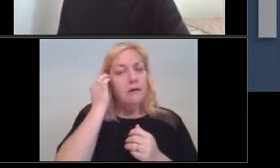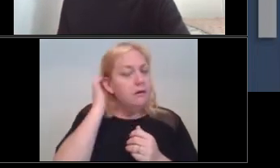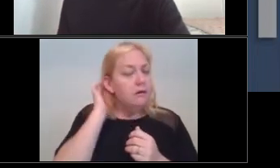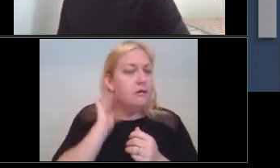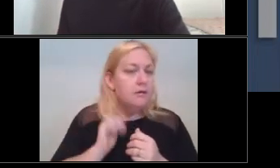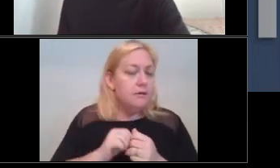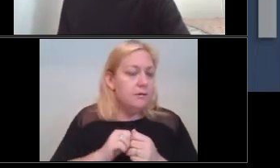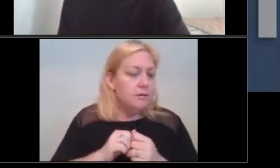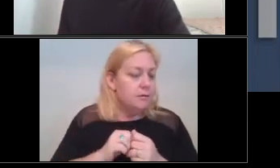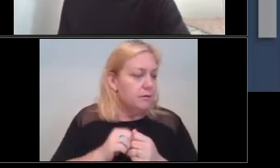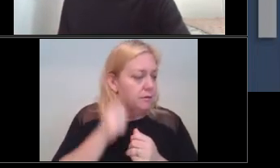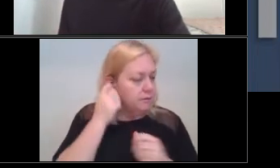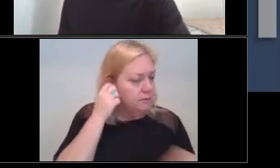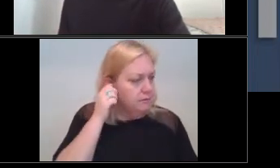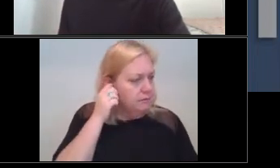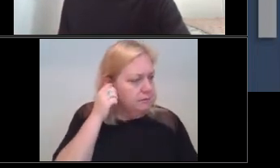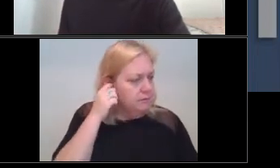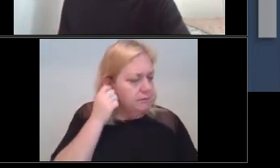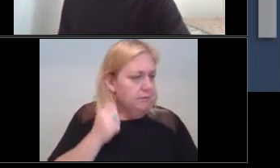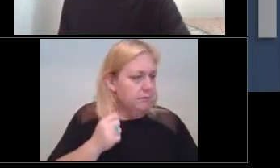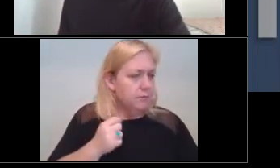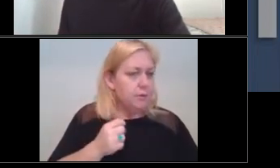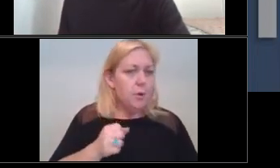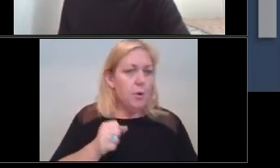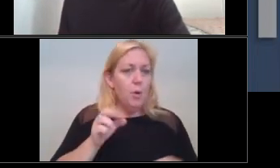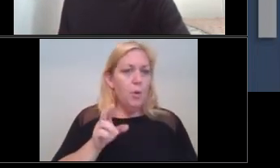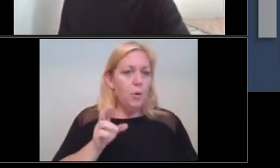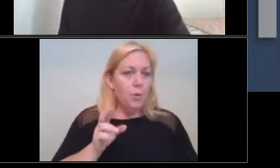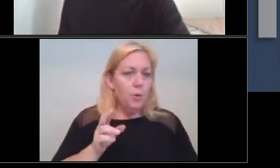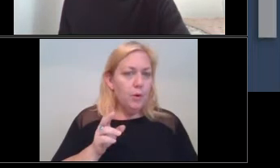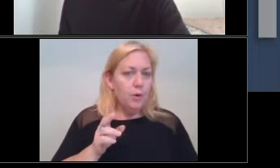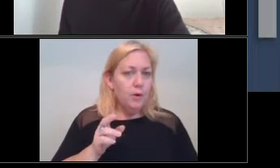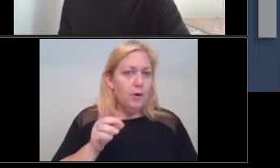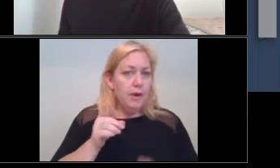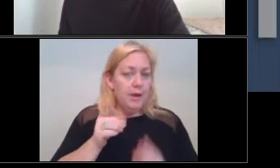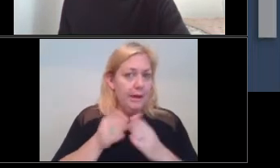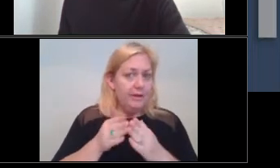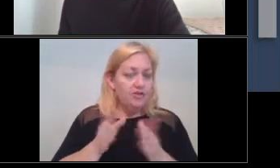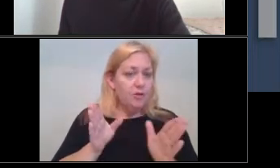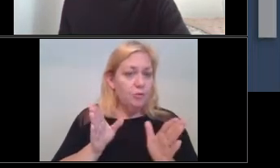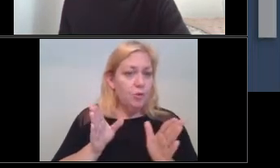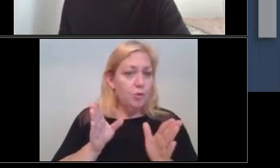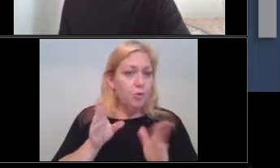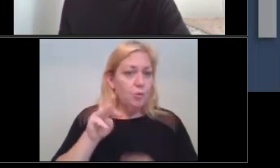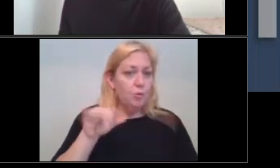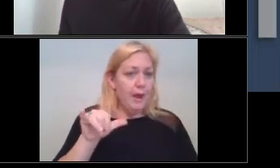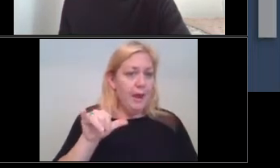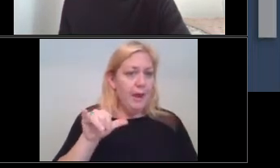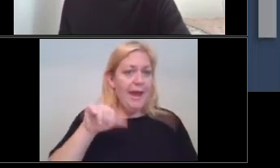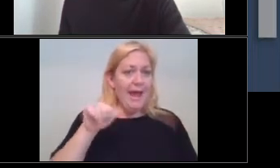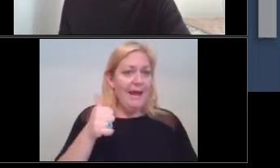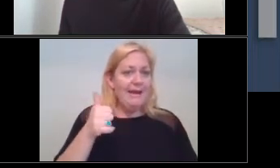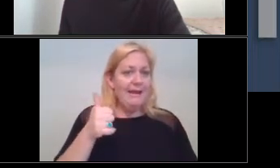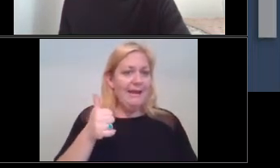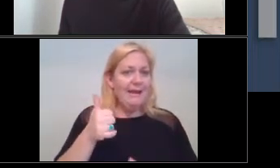decisions or the decisions of just a few, but in a general way and in consensus.